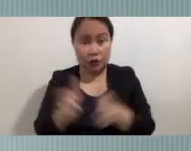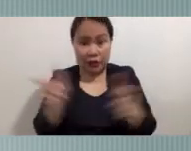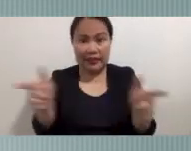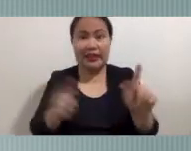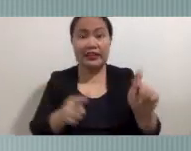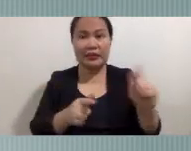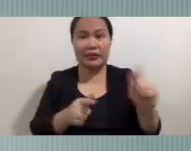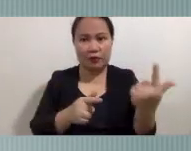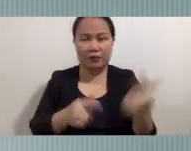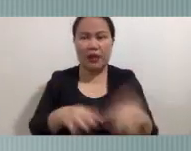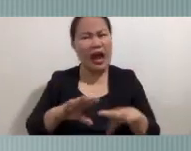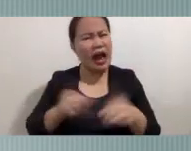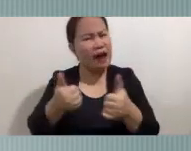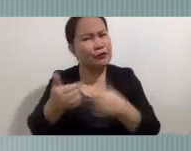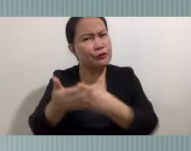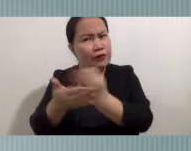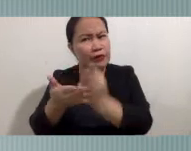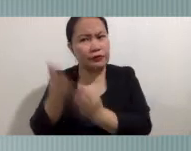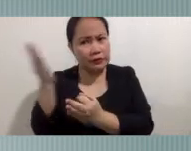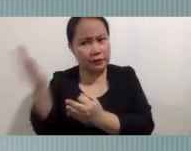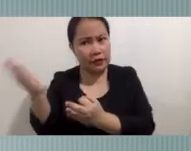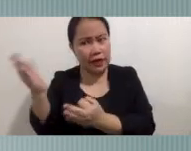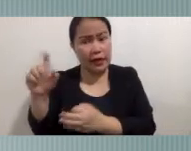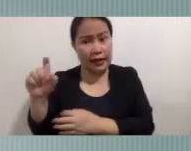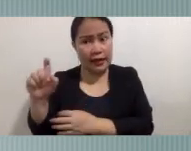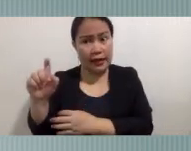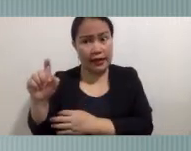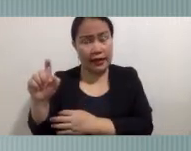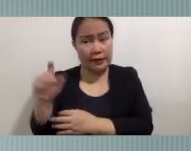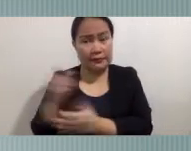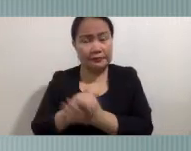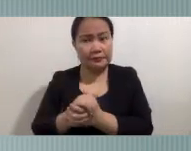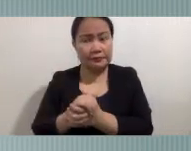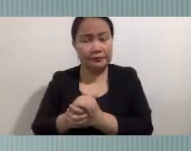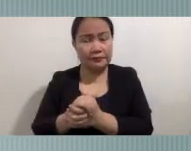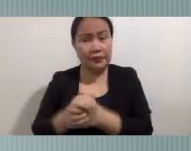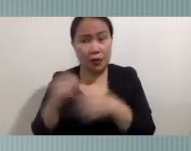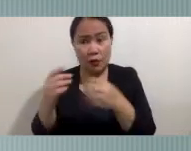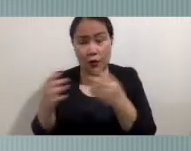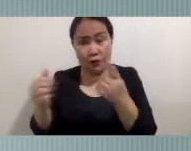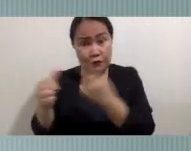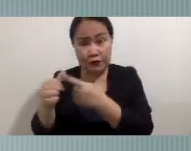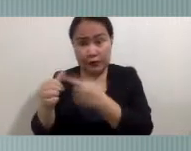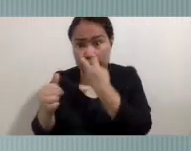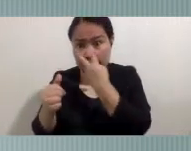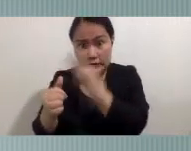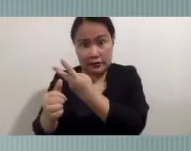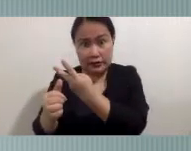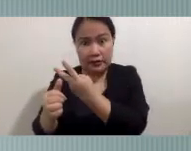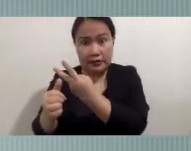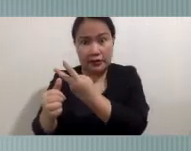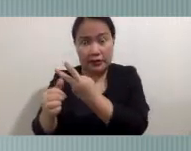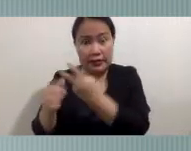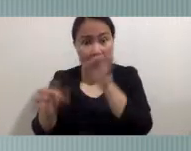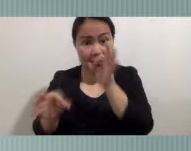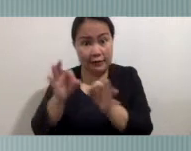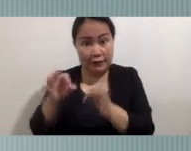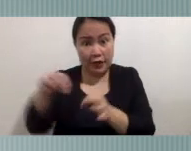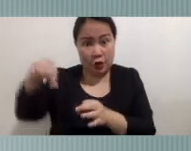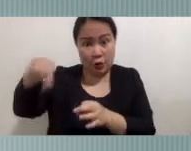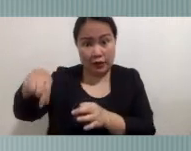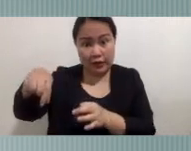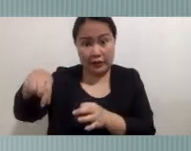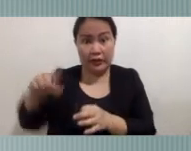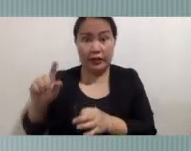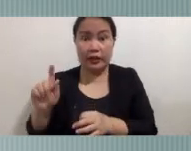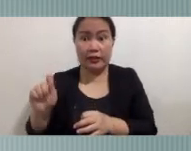Okay, so how to factor quadratic trinomial? So unang-unang titingnan, pag sinabi natin quadratic